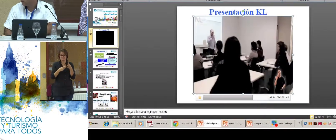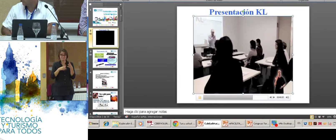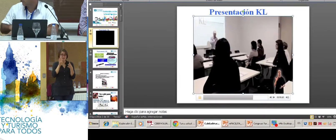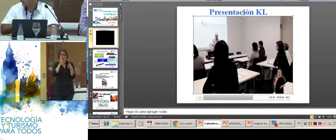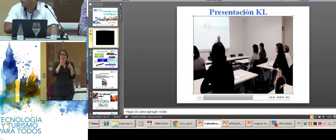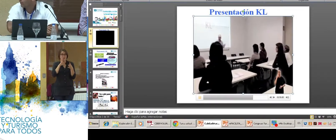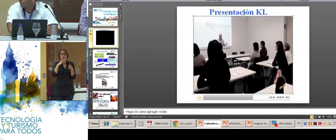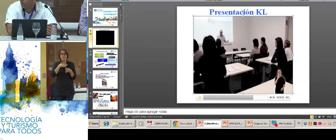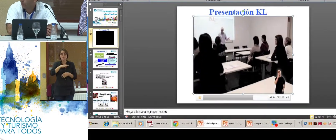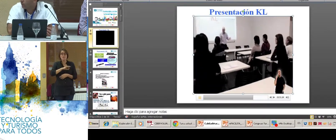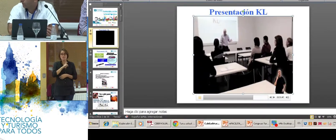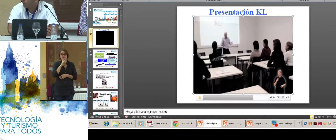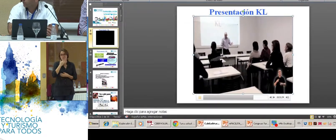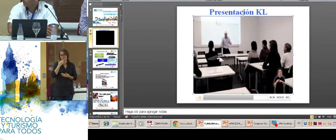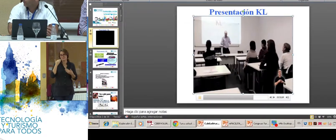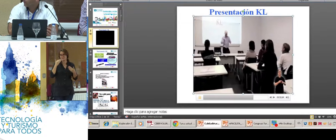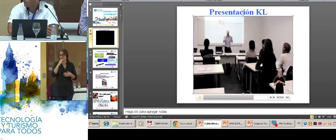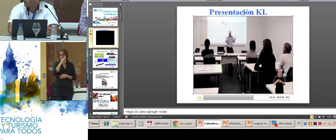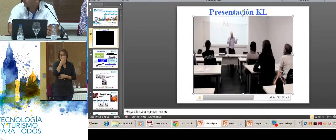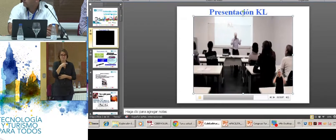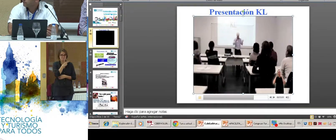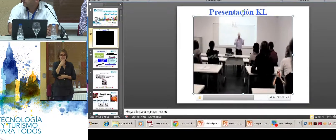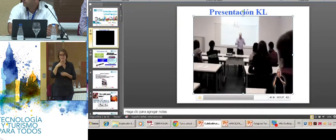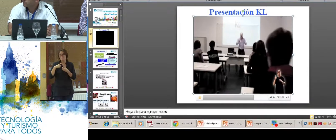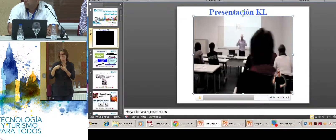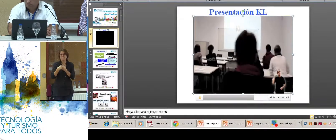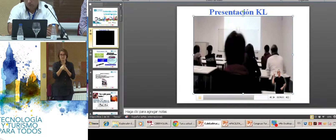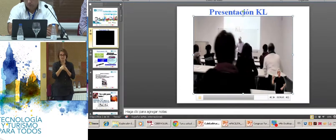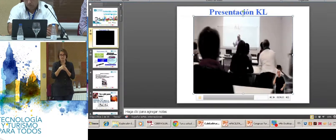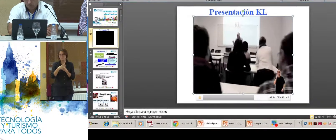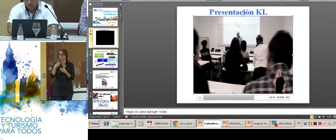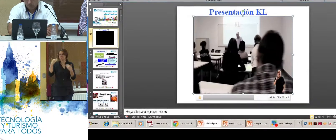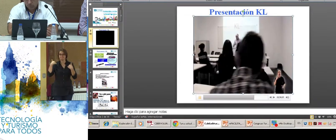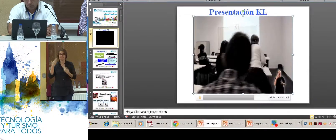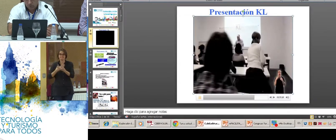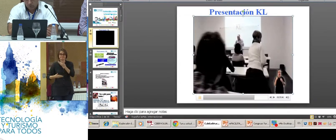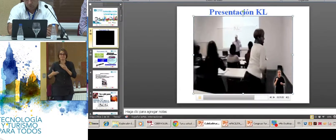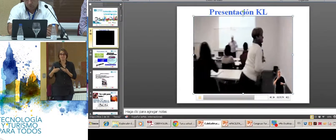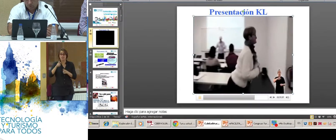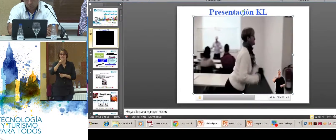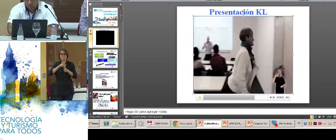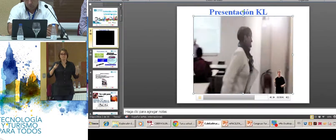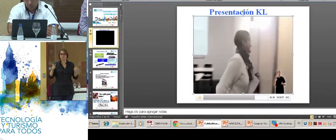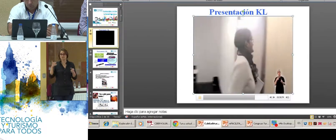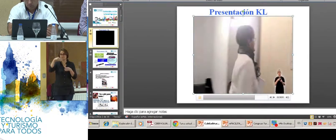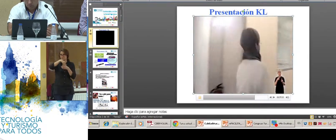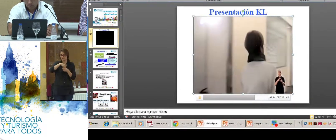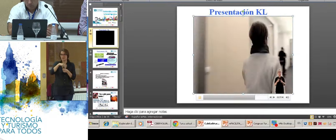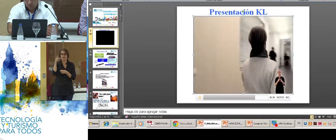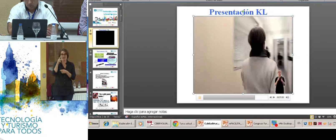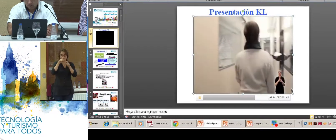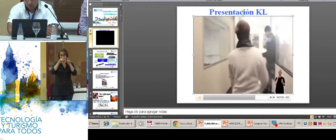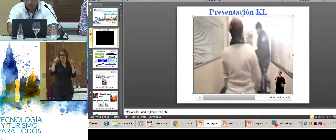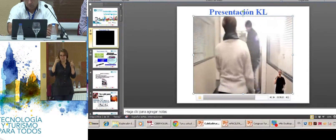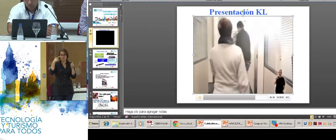gracias This al is compromiso, thanks la to the participación commitment, the y la participation, corresponsabilidad de and las the personas que formamos responsibility of parte the de Cadea persons who Legalla. are Entendemos part of la